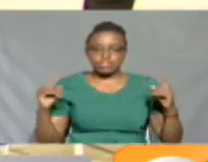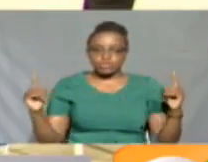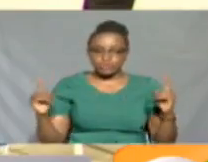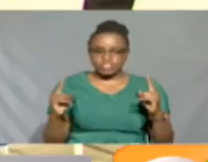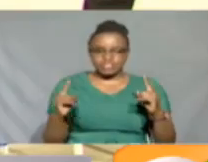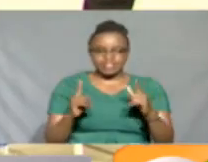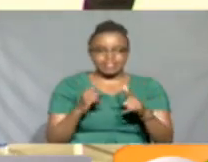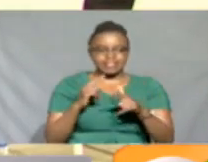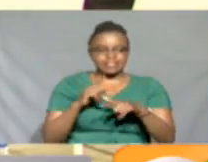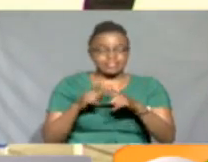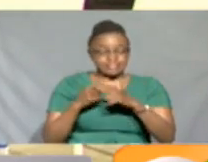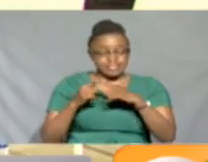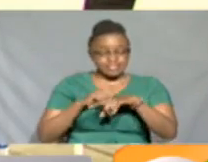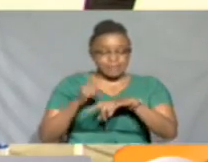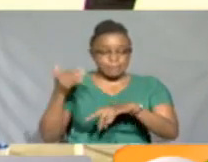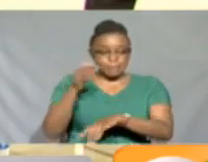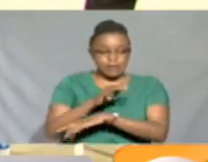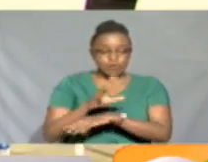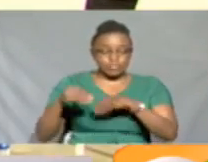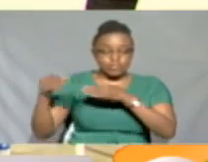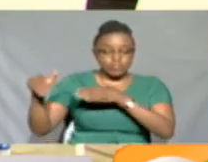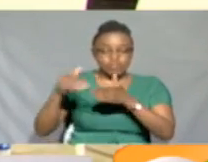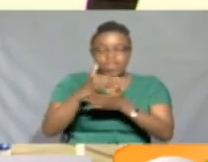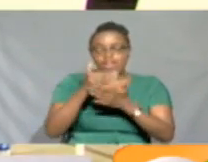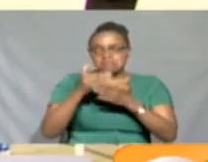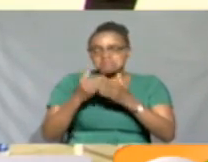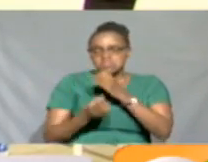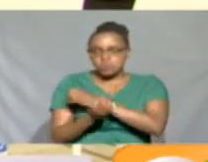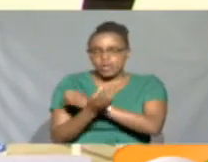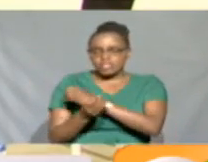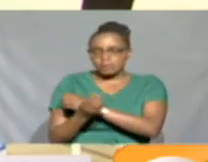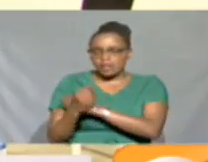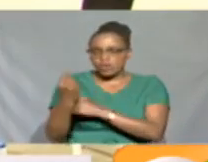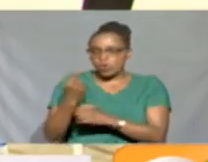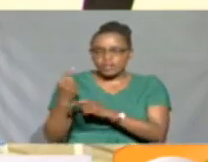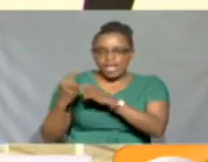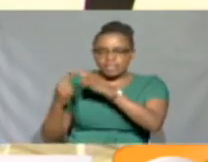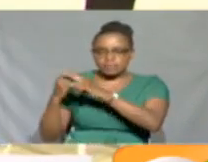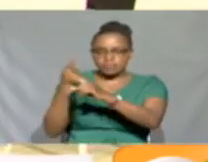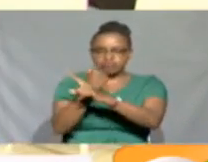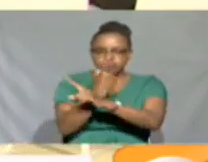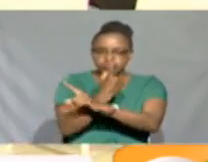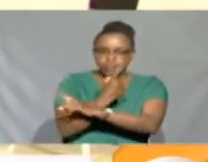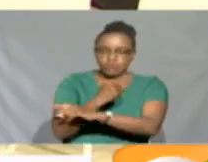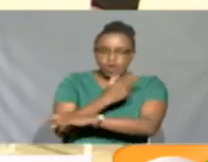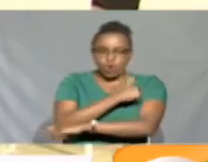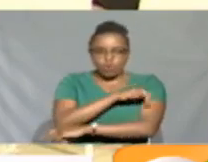kidogo, tutakaporejea nitakuwa nawapatia nafasi wengine waweze kutueleza tu experiences zao